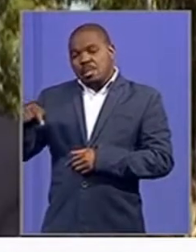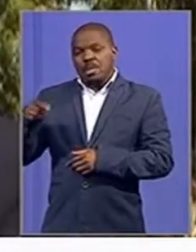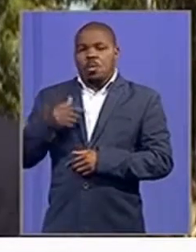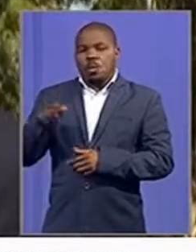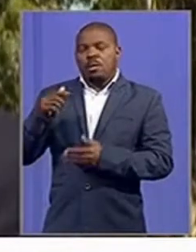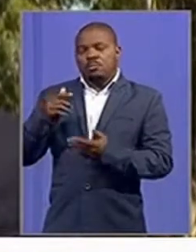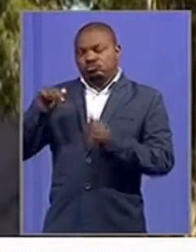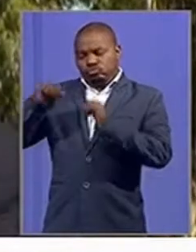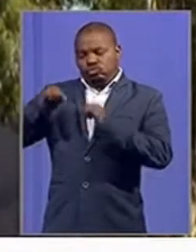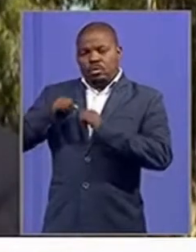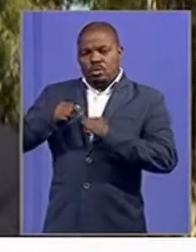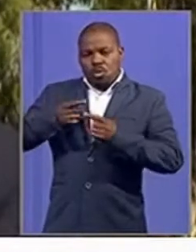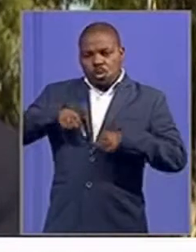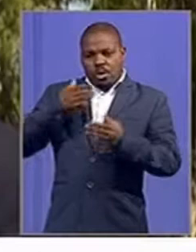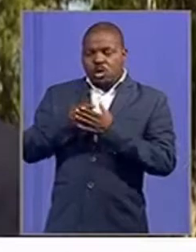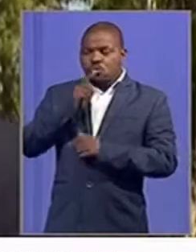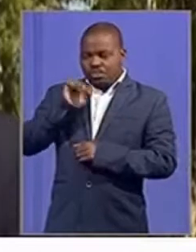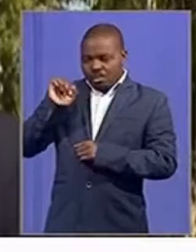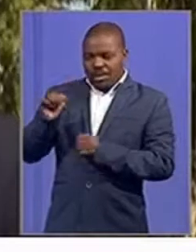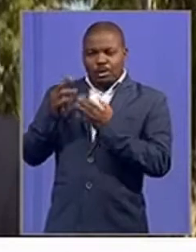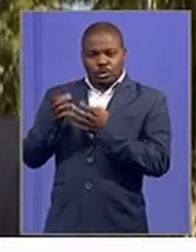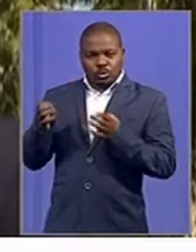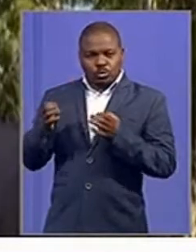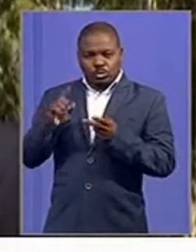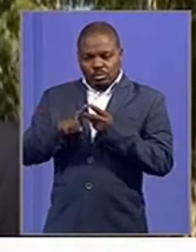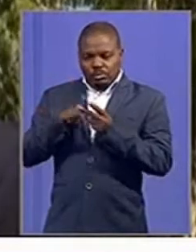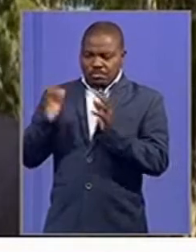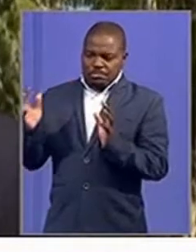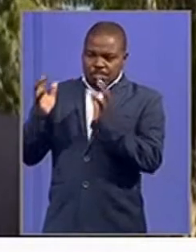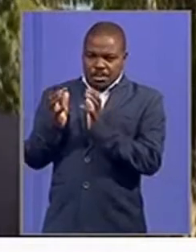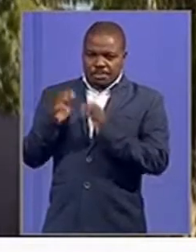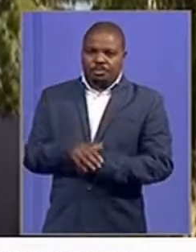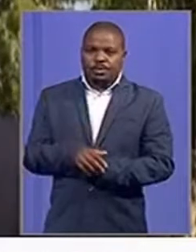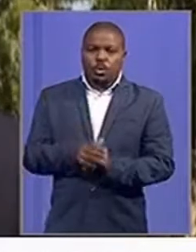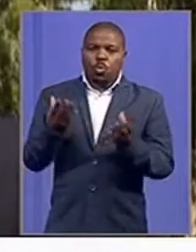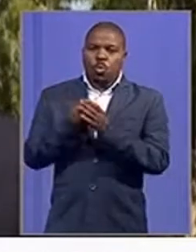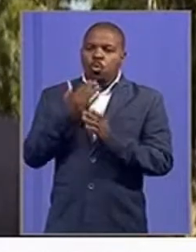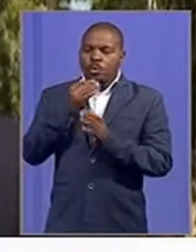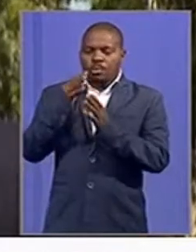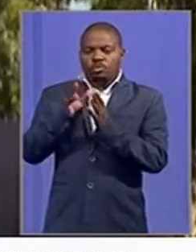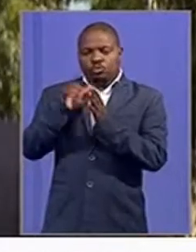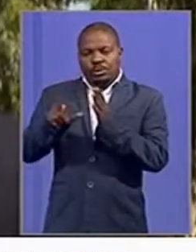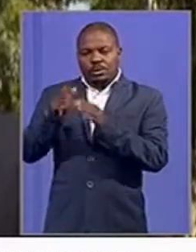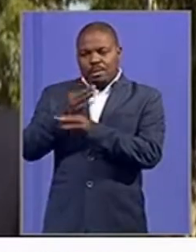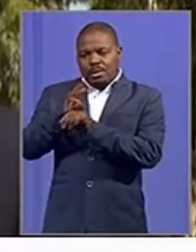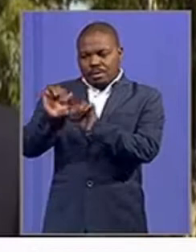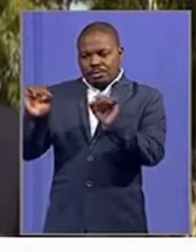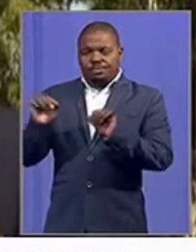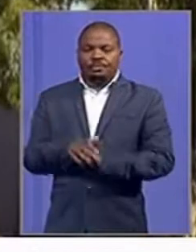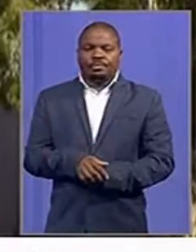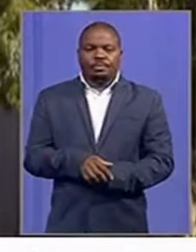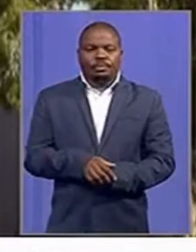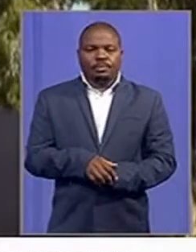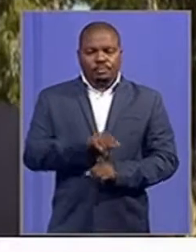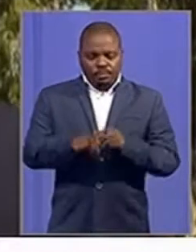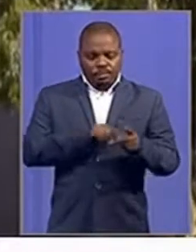allow us to use their facilities in order to convene a meeting with the parents of the learners at the school. We are